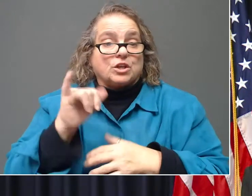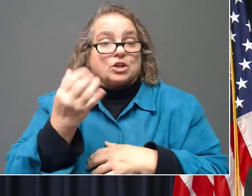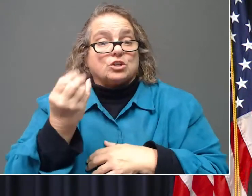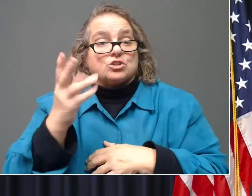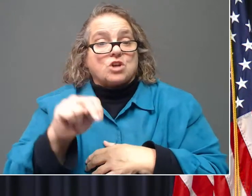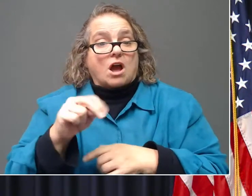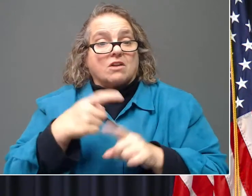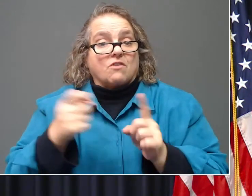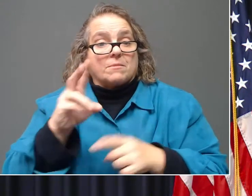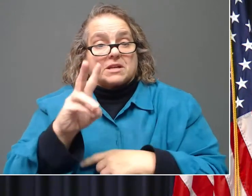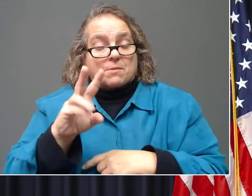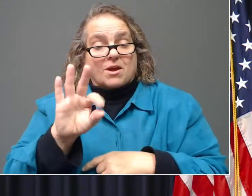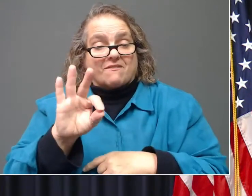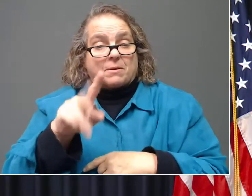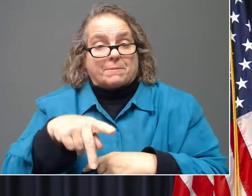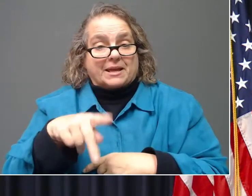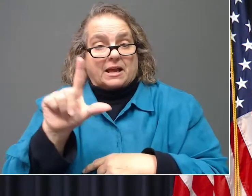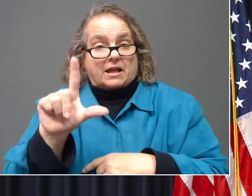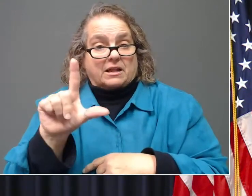WFPL.